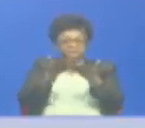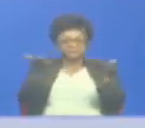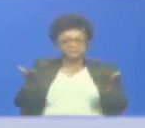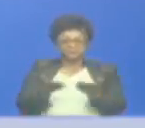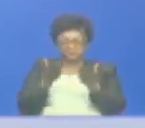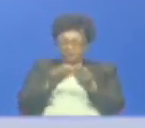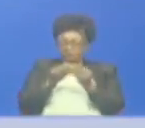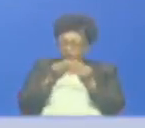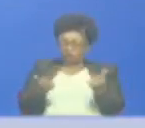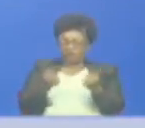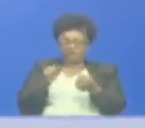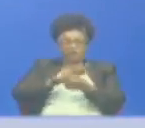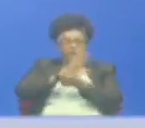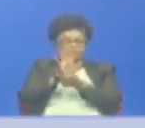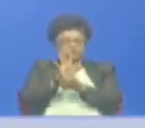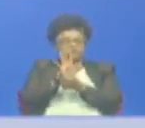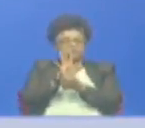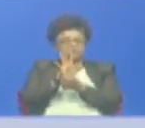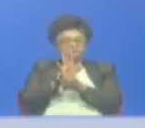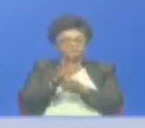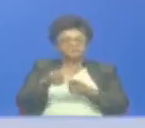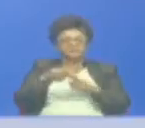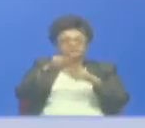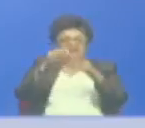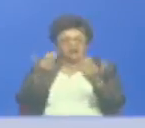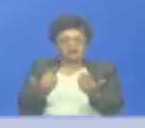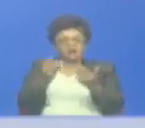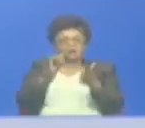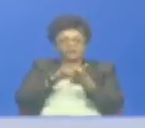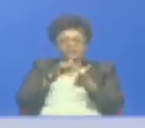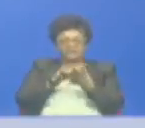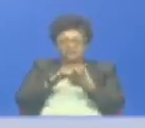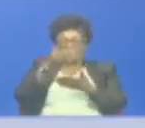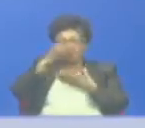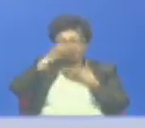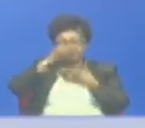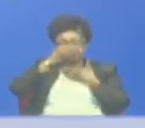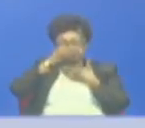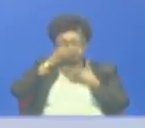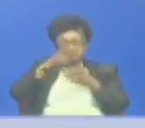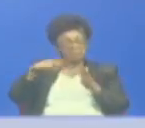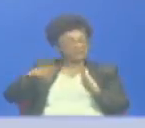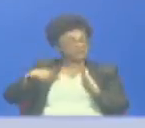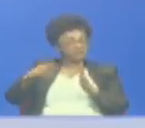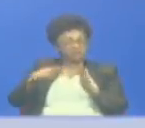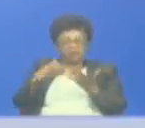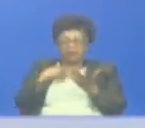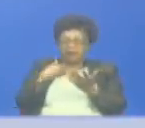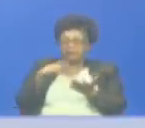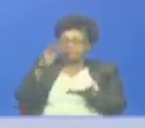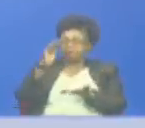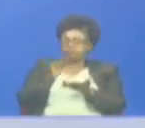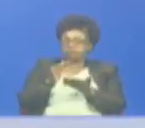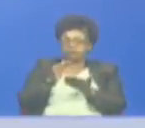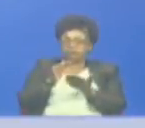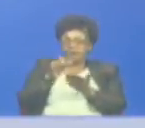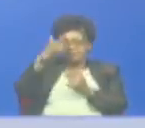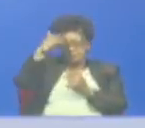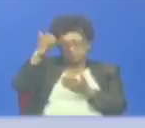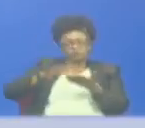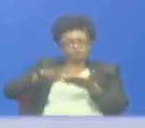against coronavirus in the country, especially now that ventilators are scarce globally due to the surging numbers of